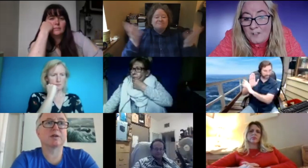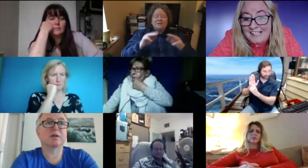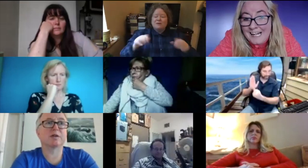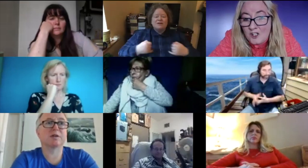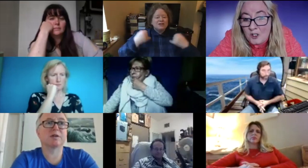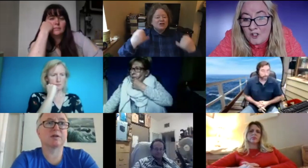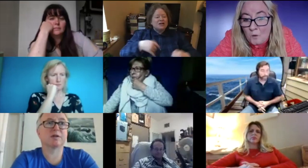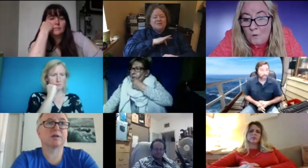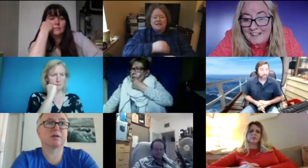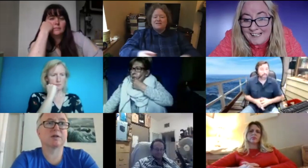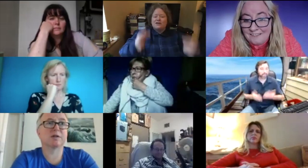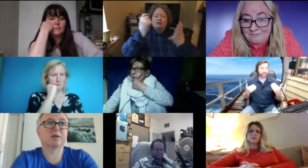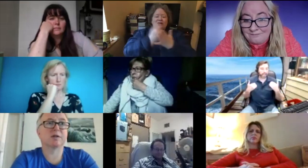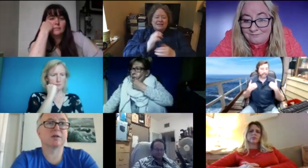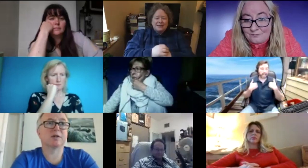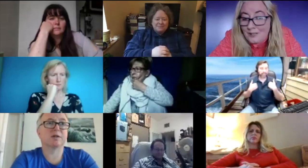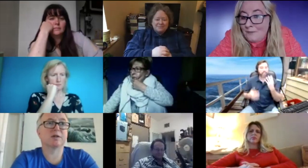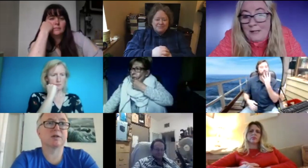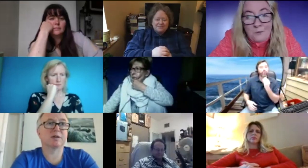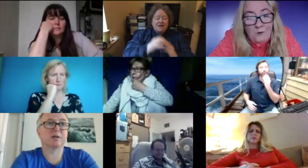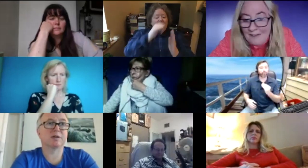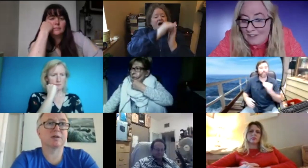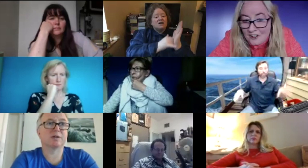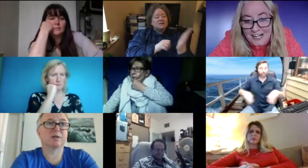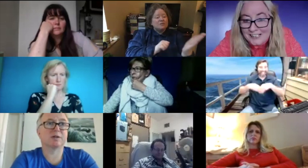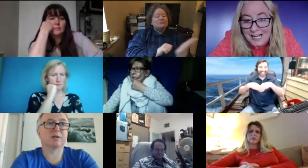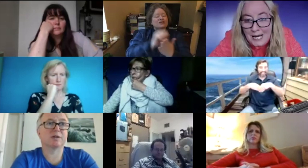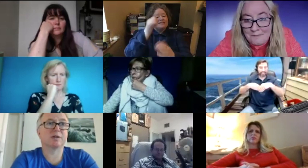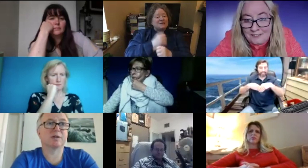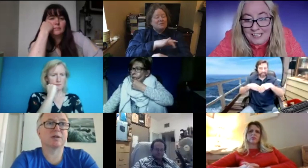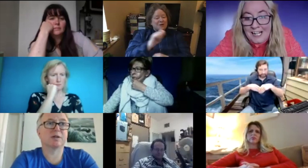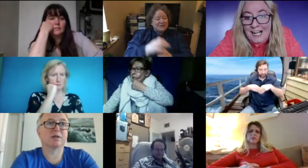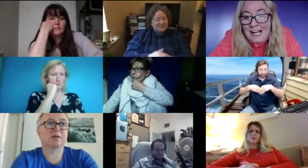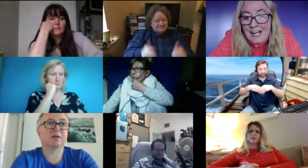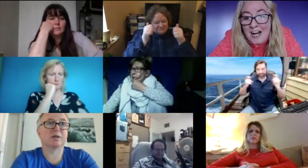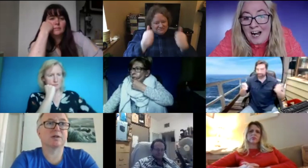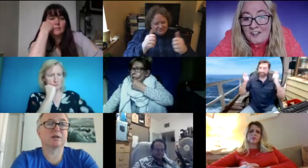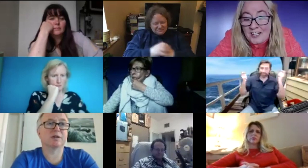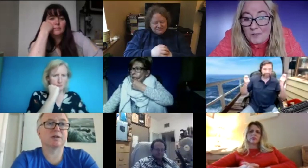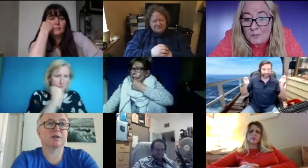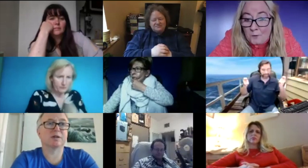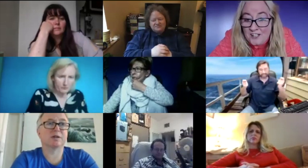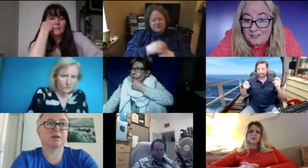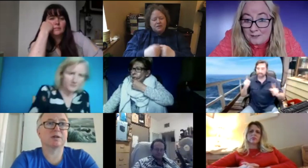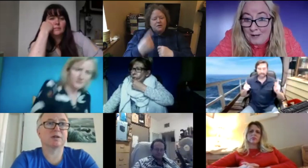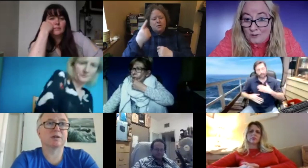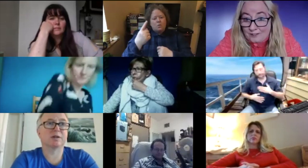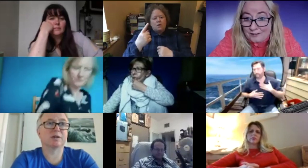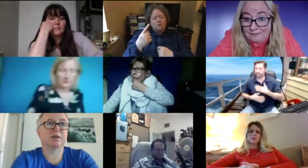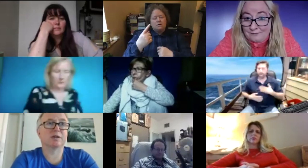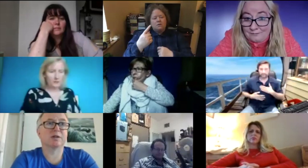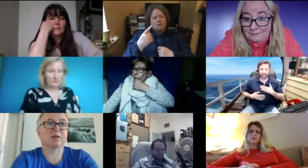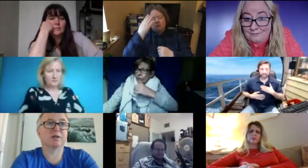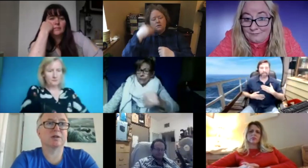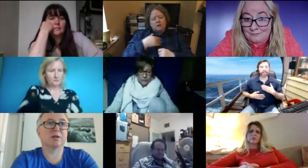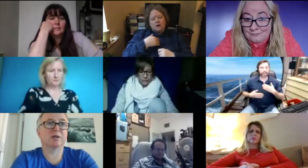There was a Jewish wedding. People were having a great time. And an article was printed about it.